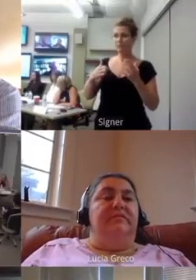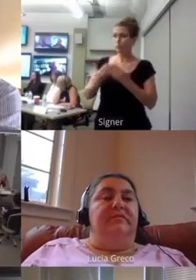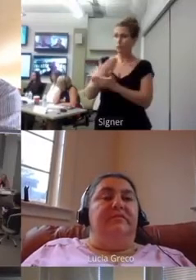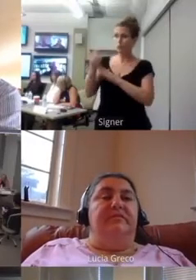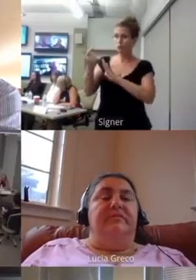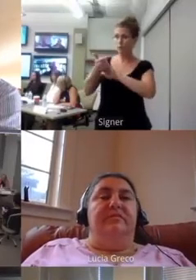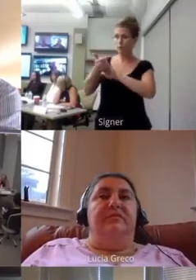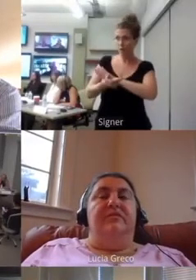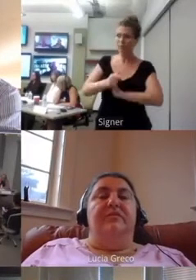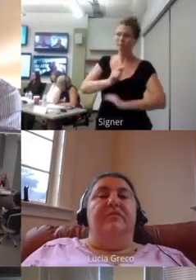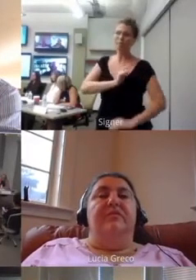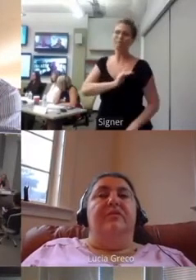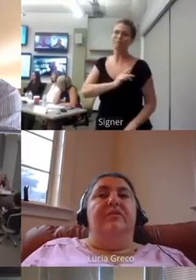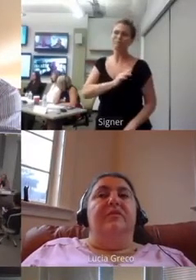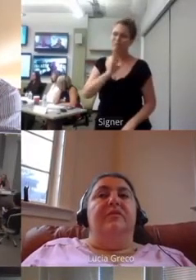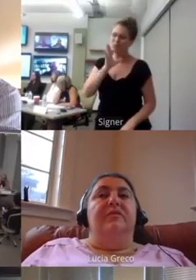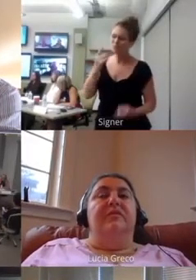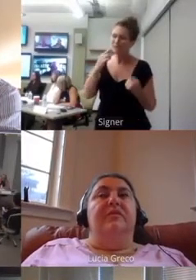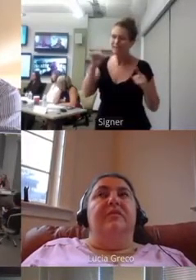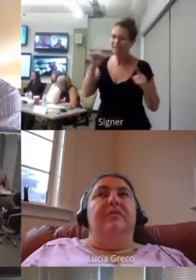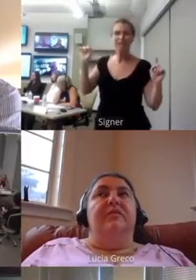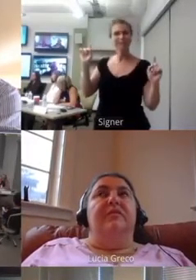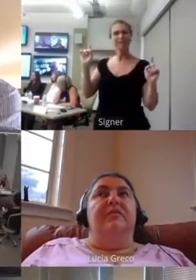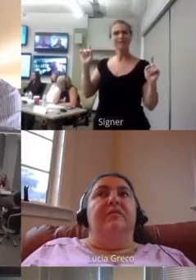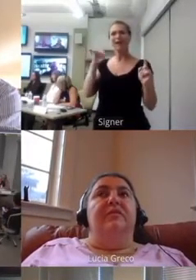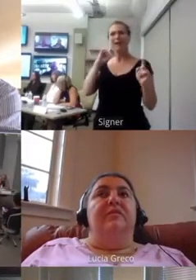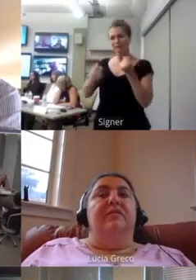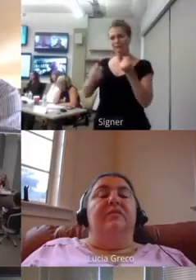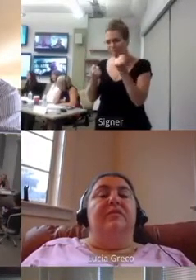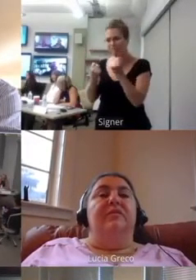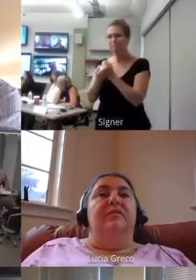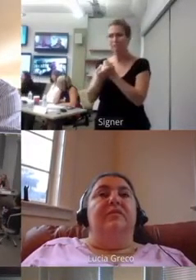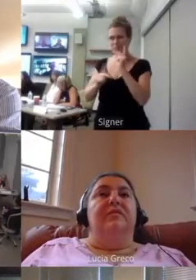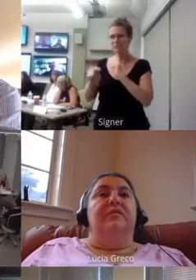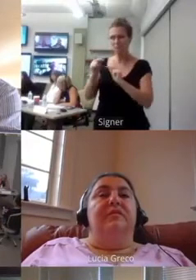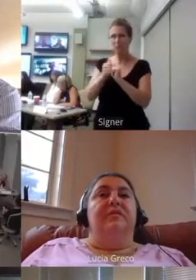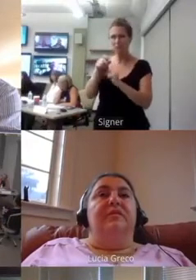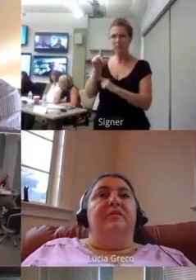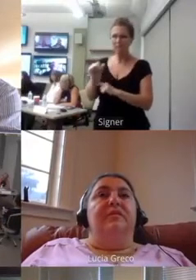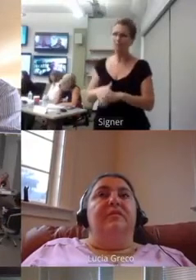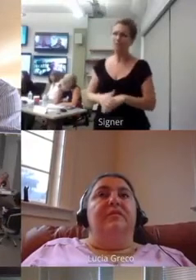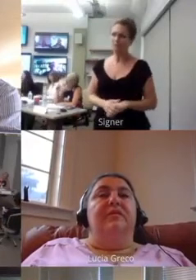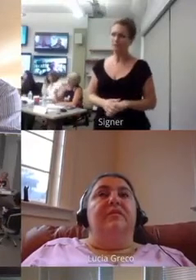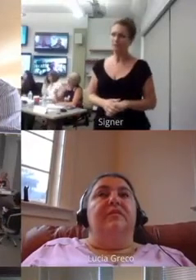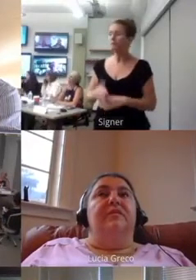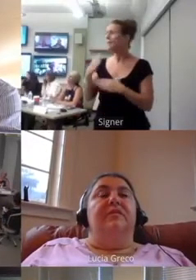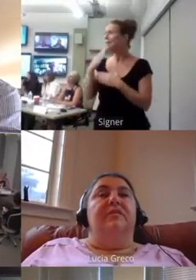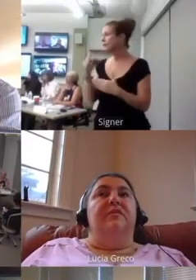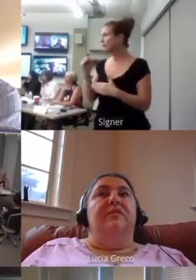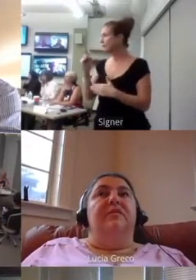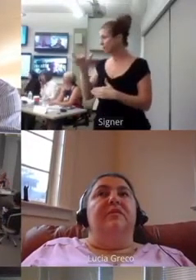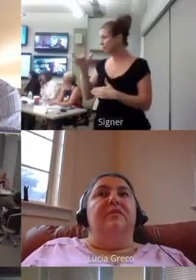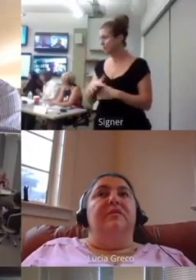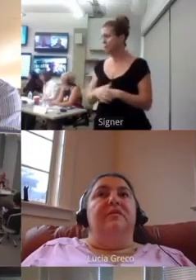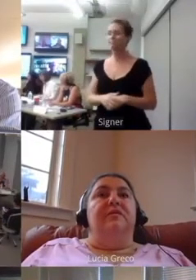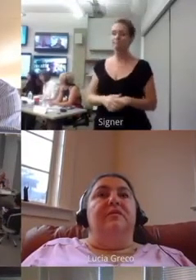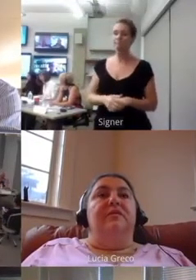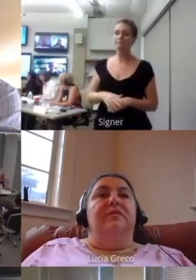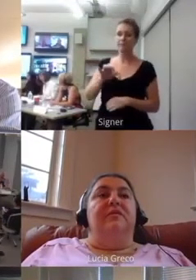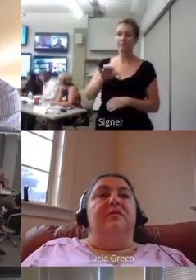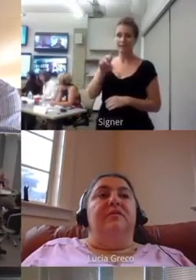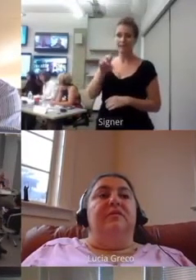act. Now back to David. Thank you very much, Barry. I want to also acknowledge with